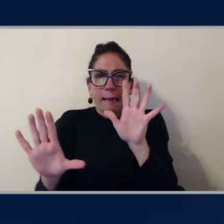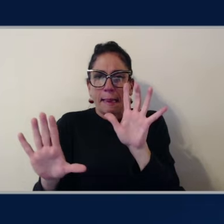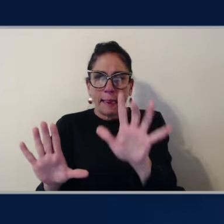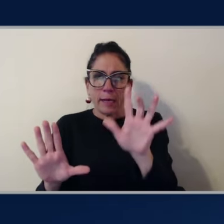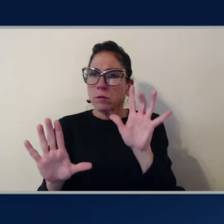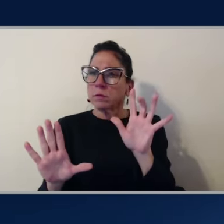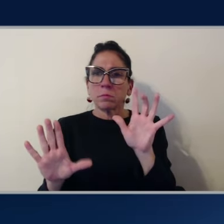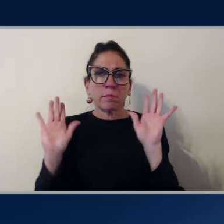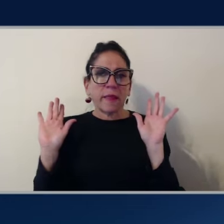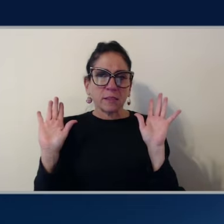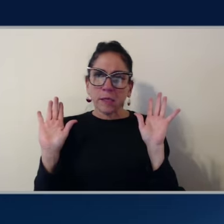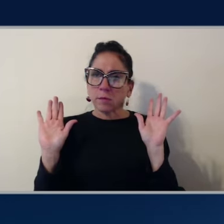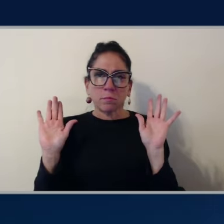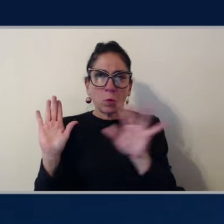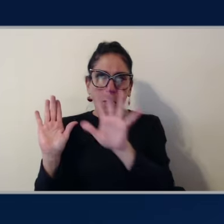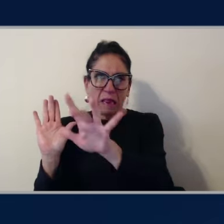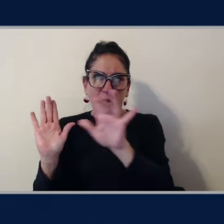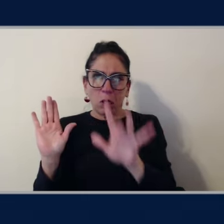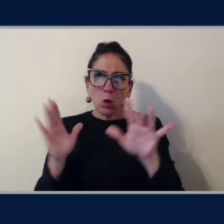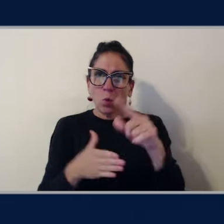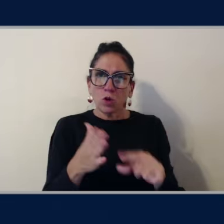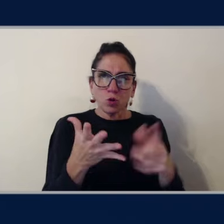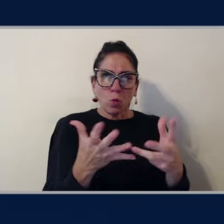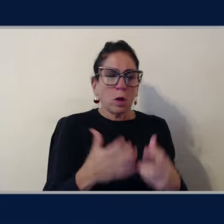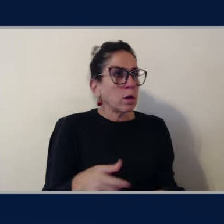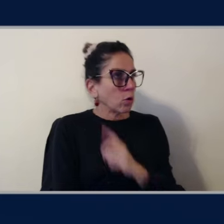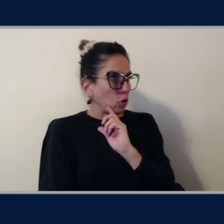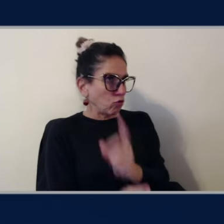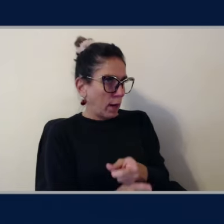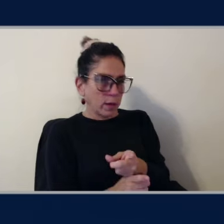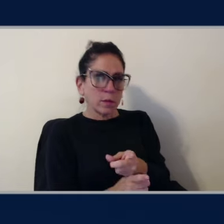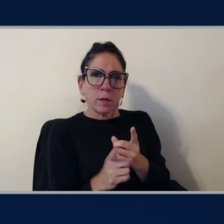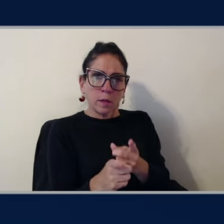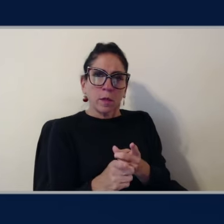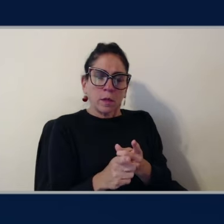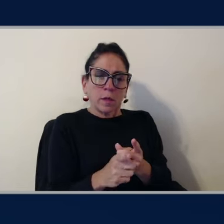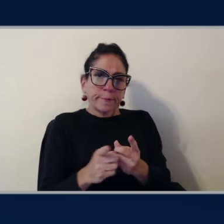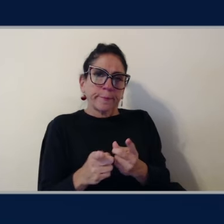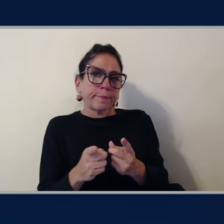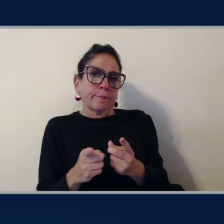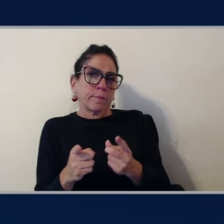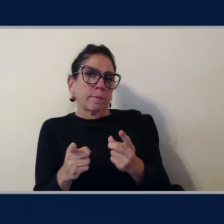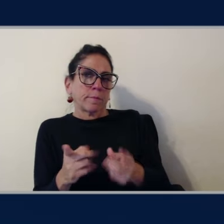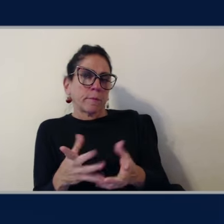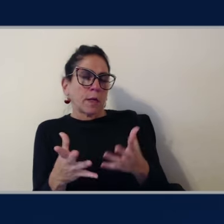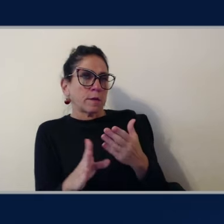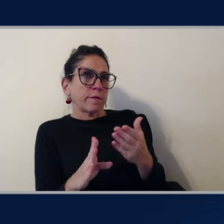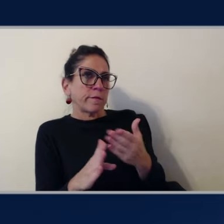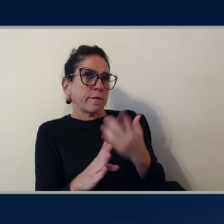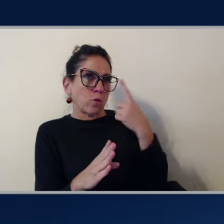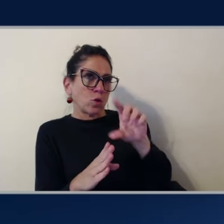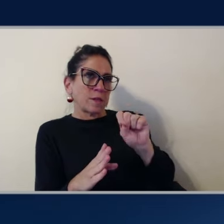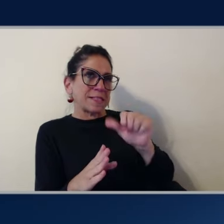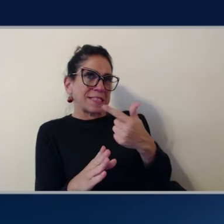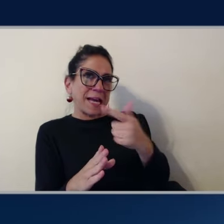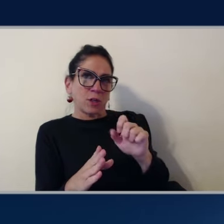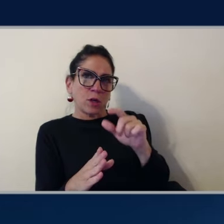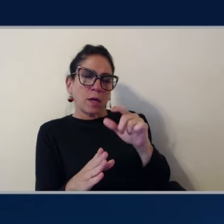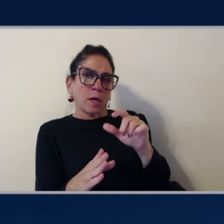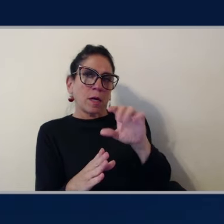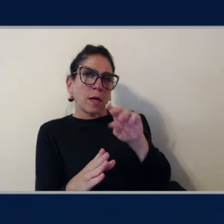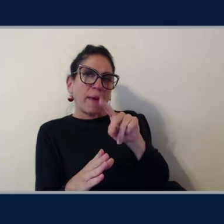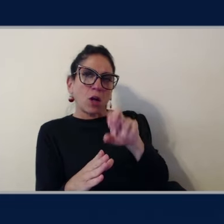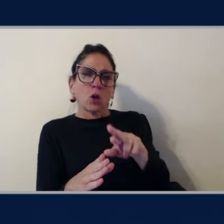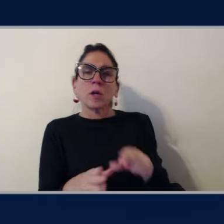of instance that you want. That's what you meant by it was provisioned for you through SageMaker, right? So this is the back end's running on AWS. It's